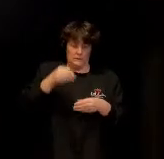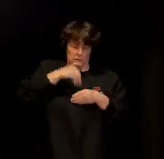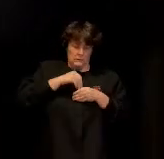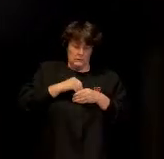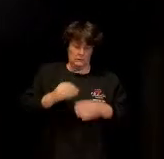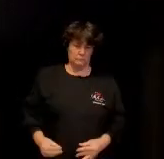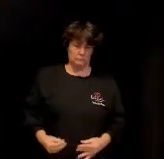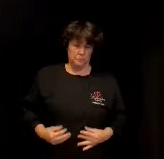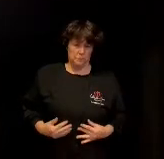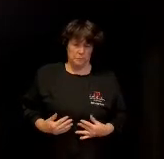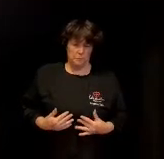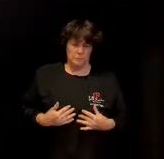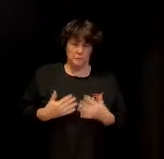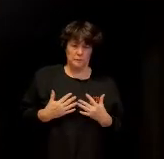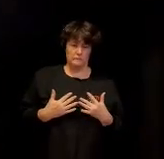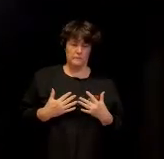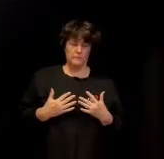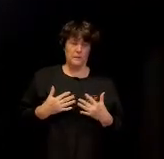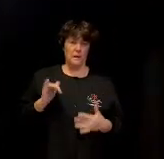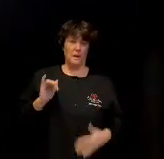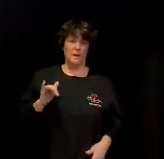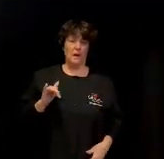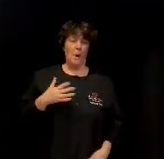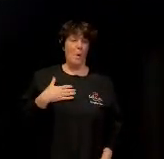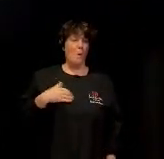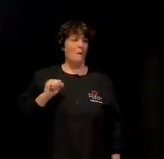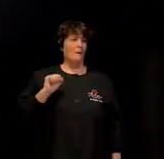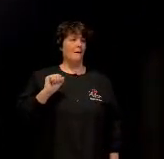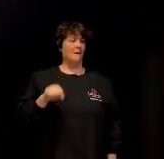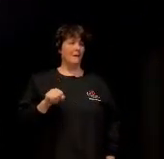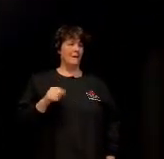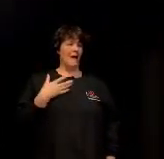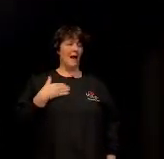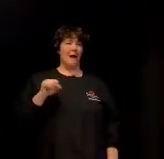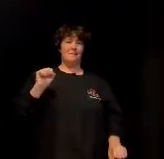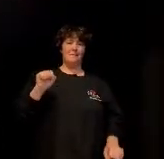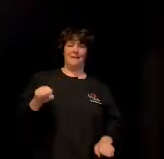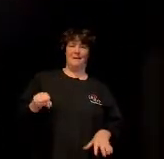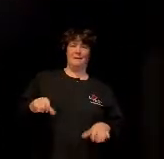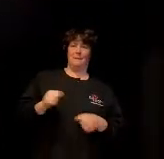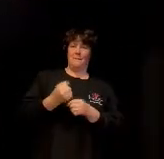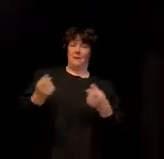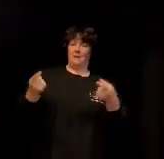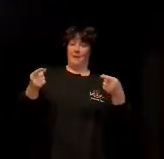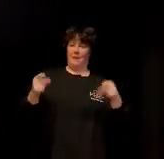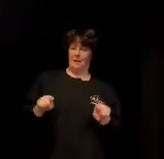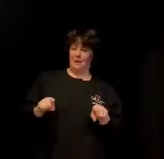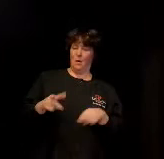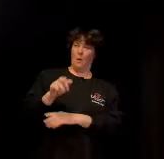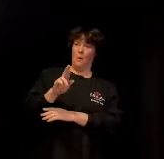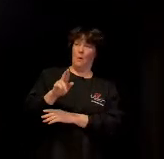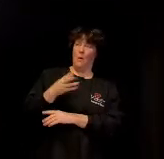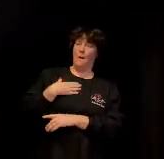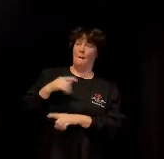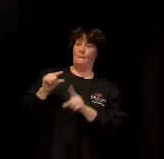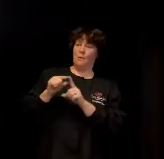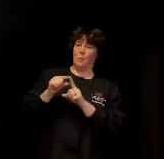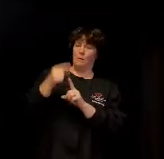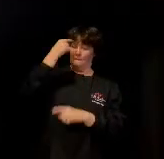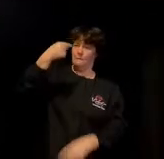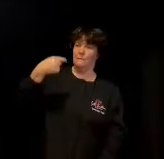That's the moment that faith arises. Oh, I can do whatever. I can do that. Or I can do this. Or you know what? That's a word for me.